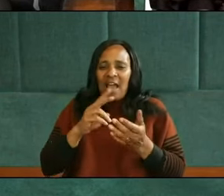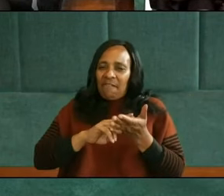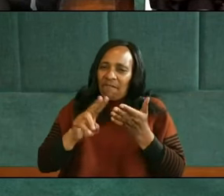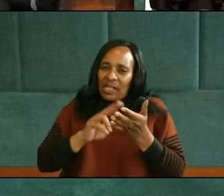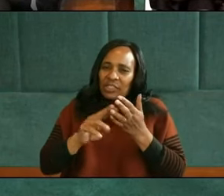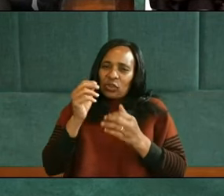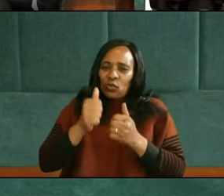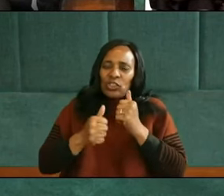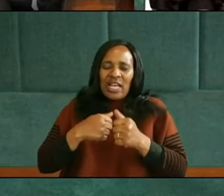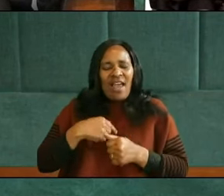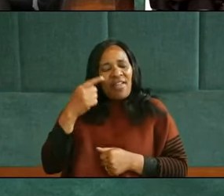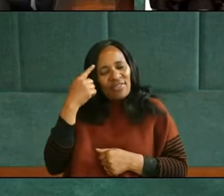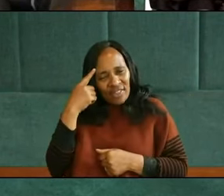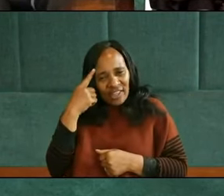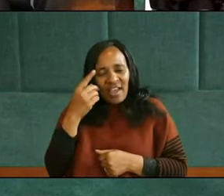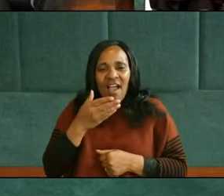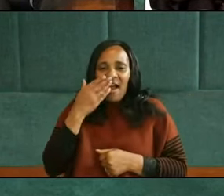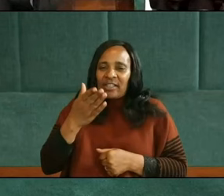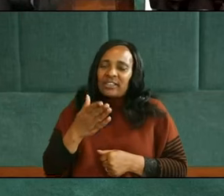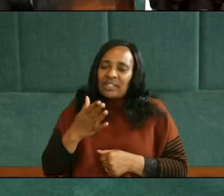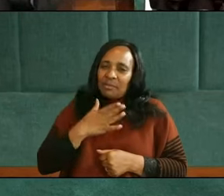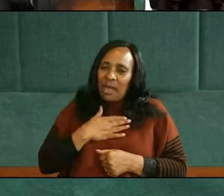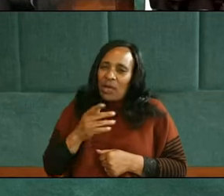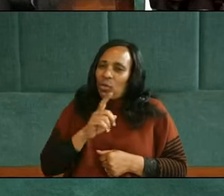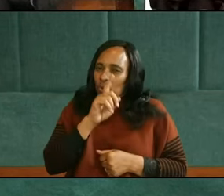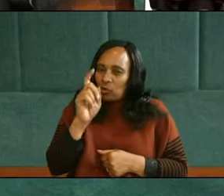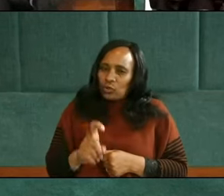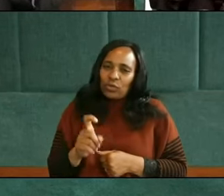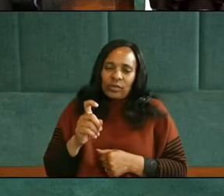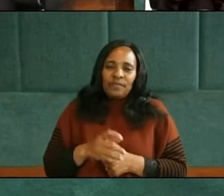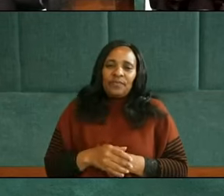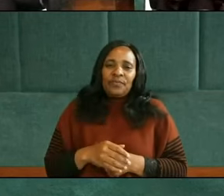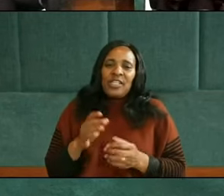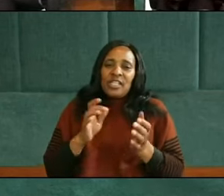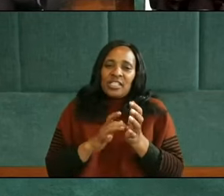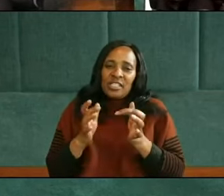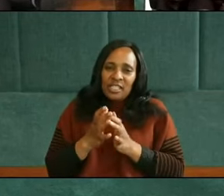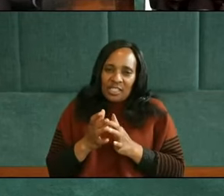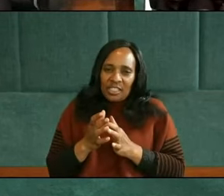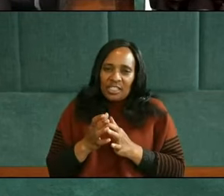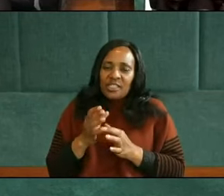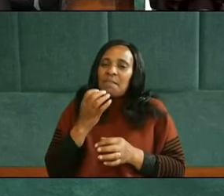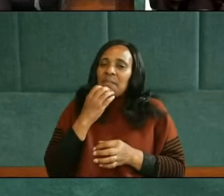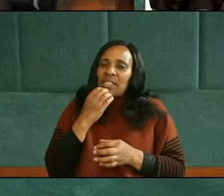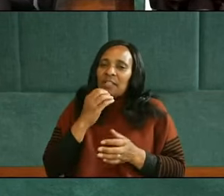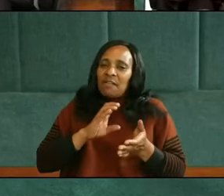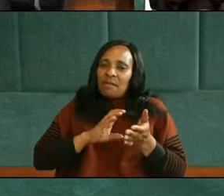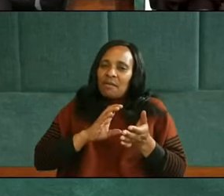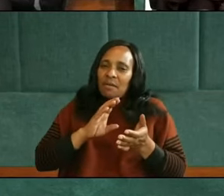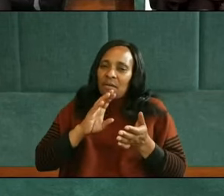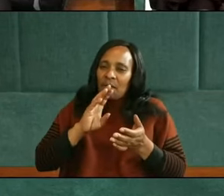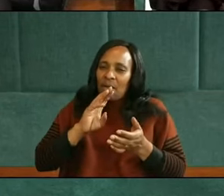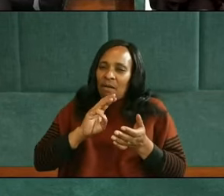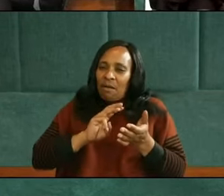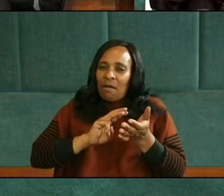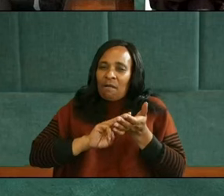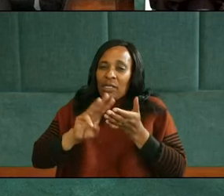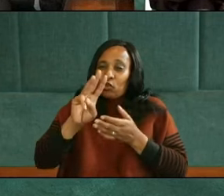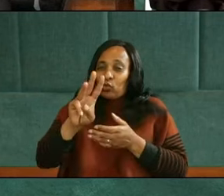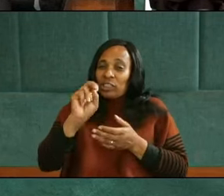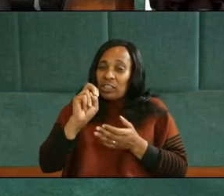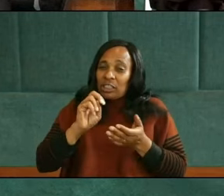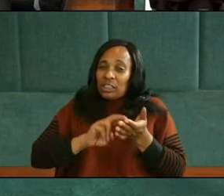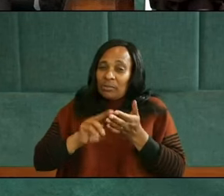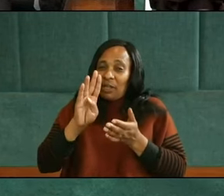which I think answers the question that Jesus poses in Luke chapter 20, verse 41. And